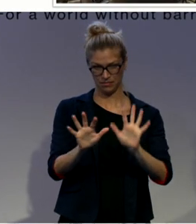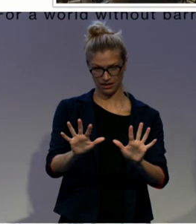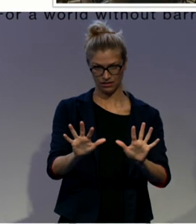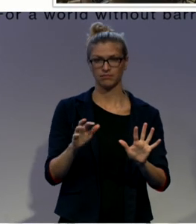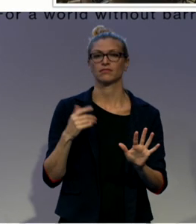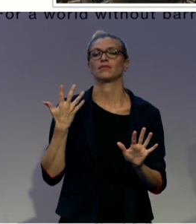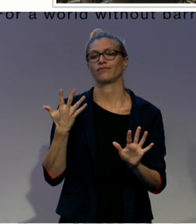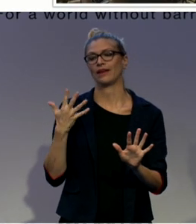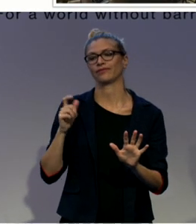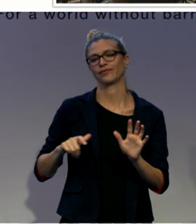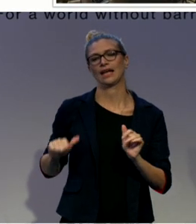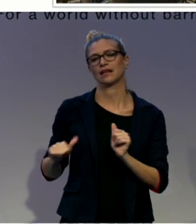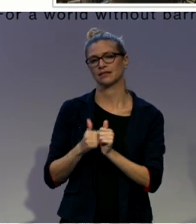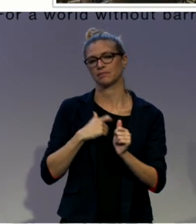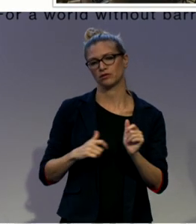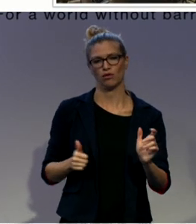Yeah. Actualmente,